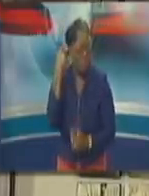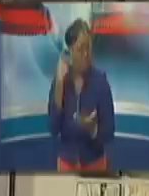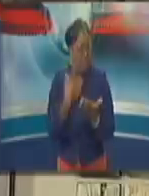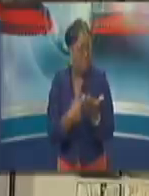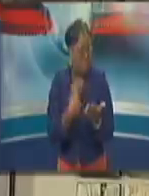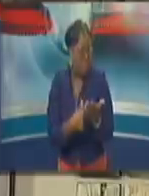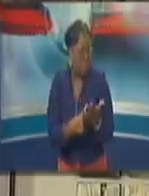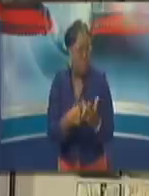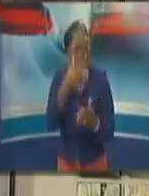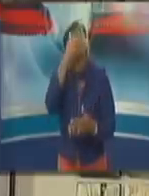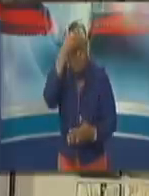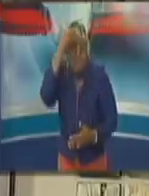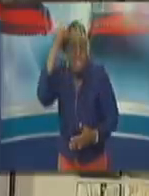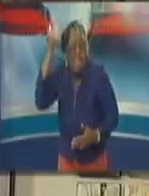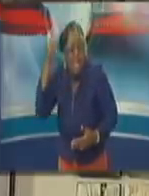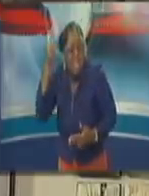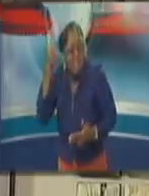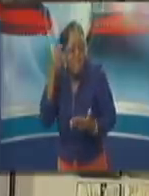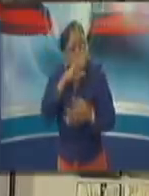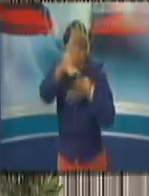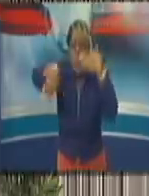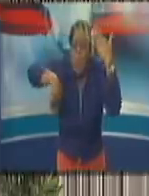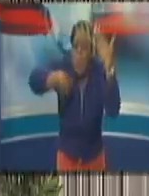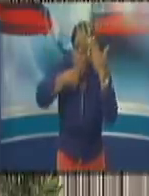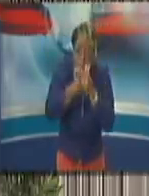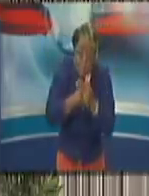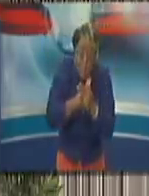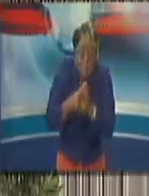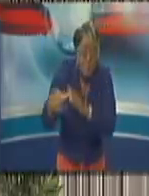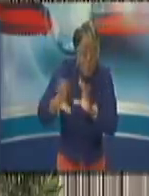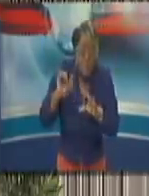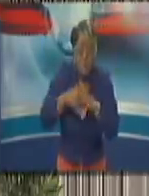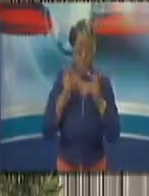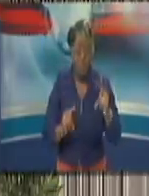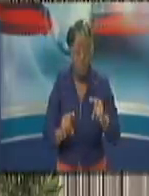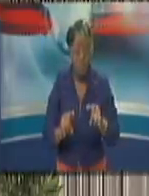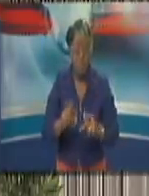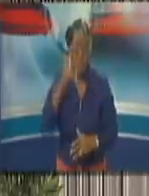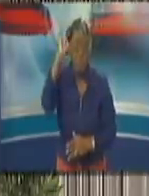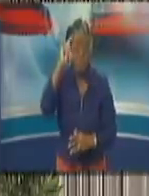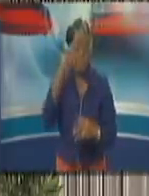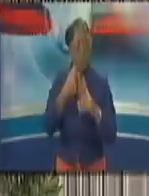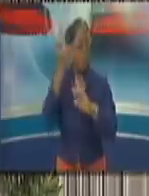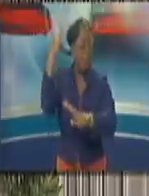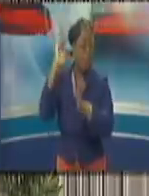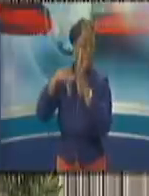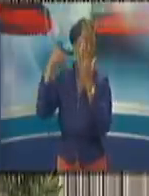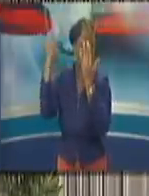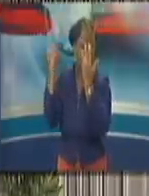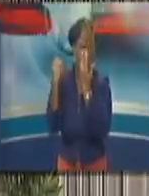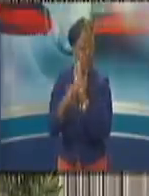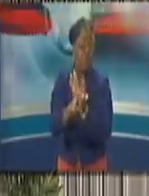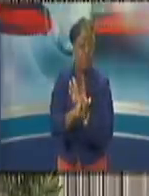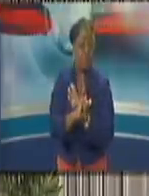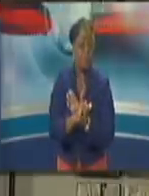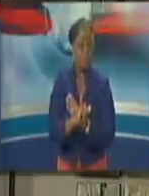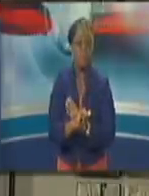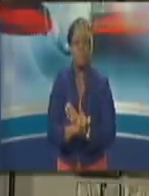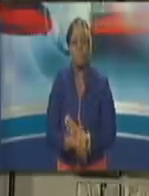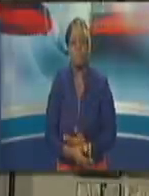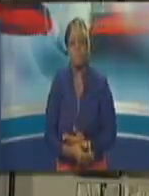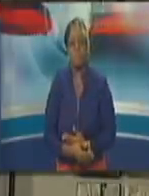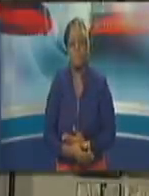forgotten what we have done in Trinidad and Tobago since January. The date I would